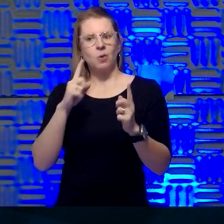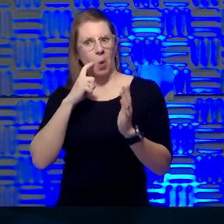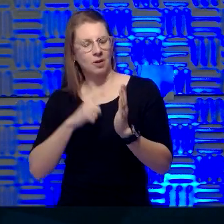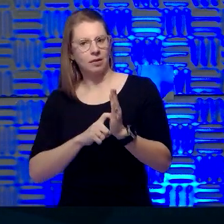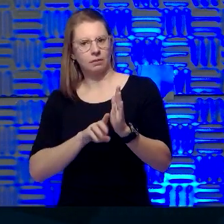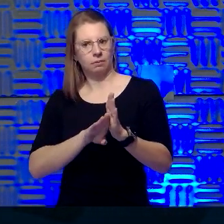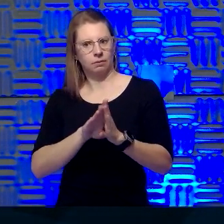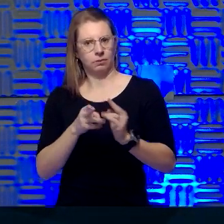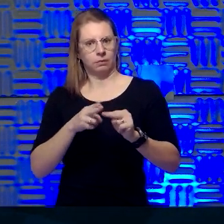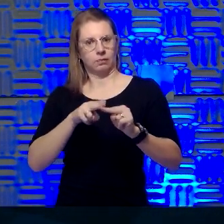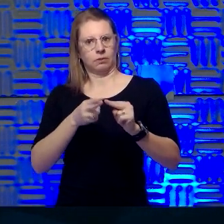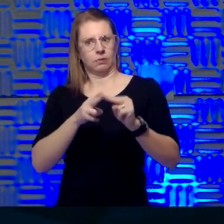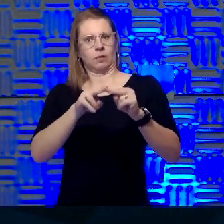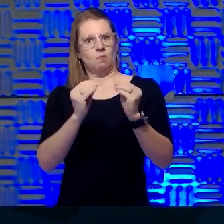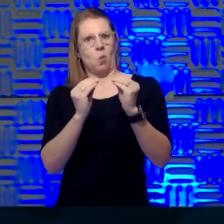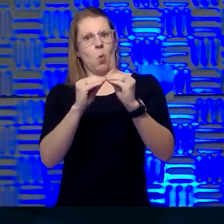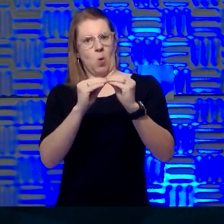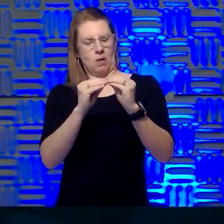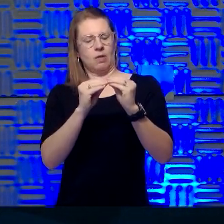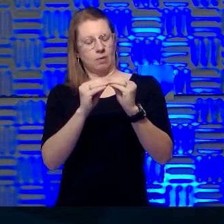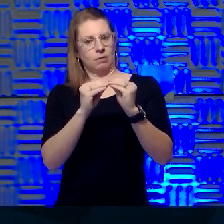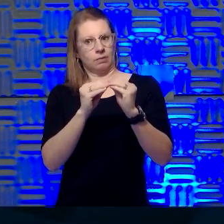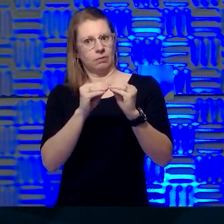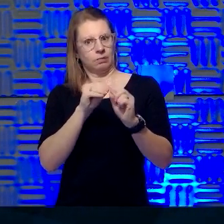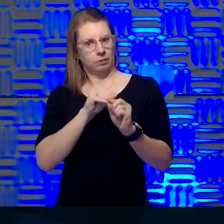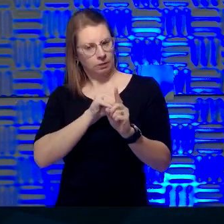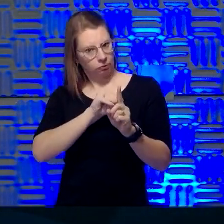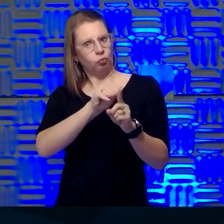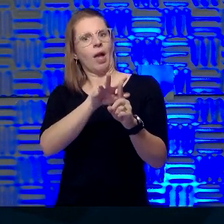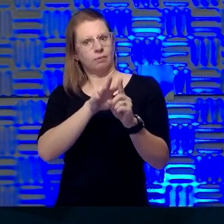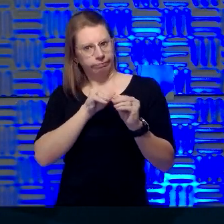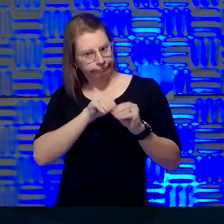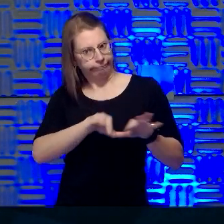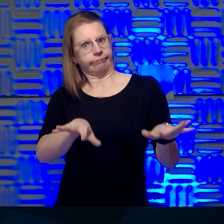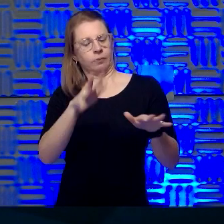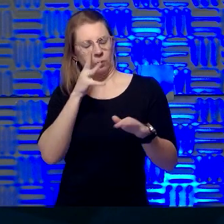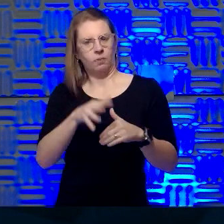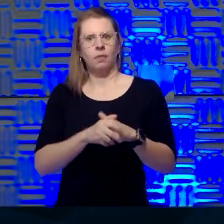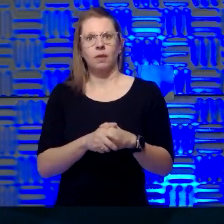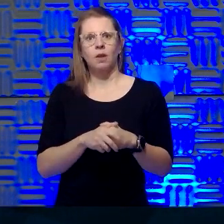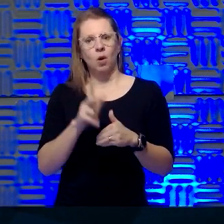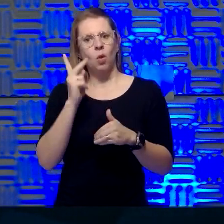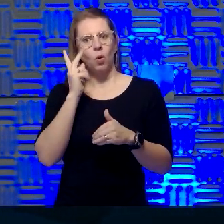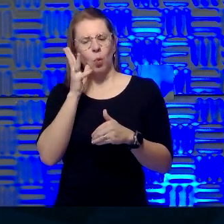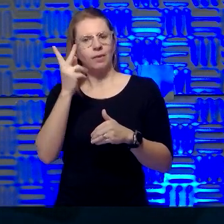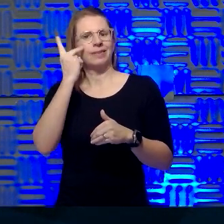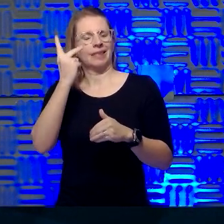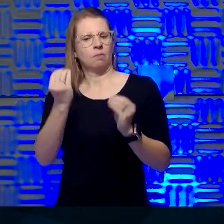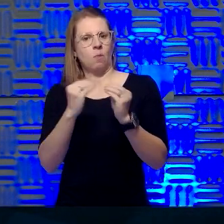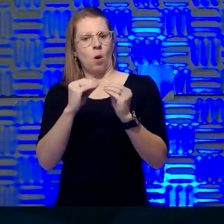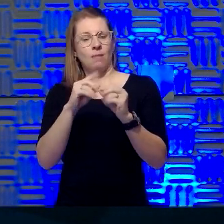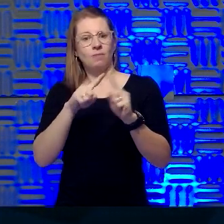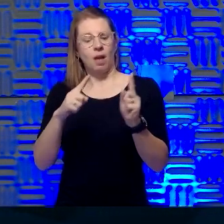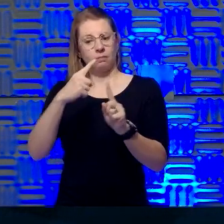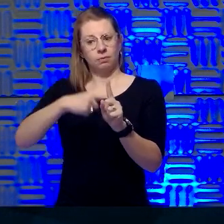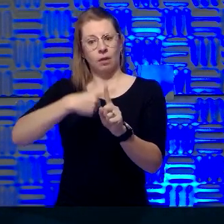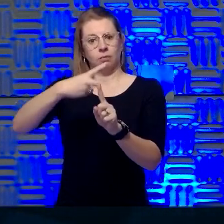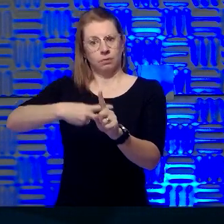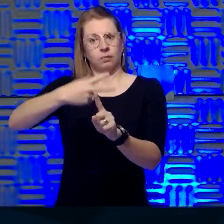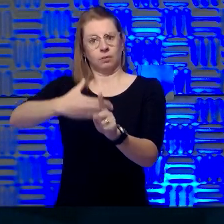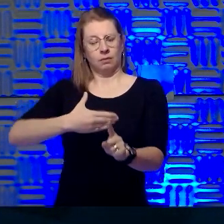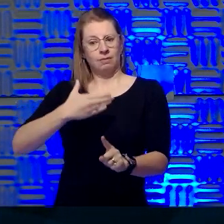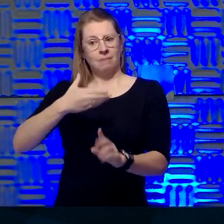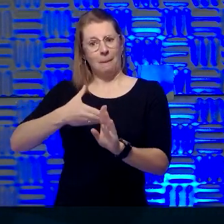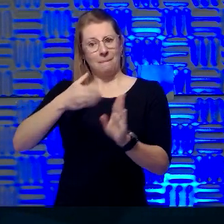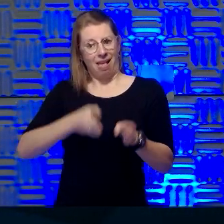just slowly. So, we're going to see it some more. So, but we've been planning for months for patients to return to the clinic